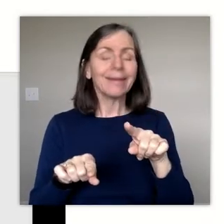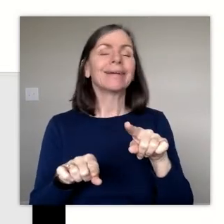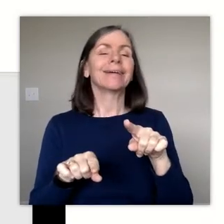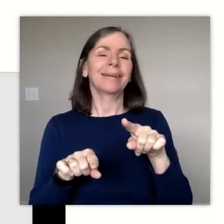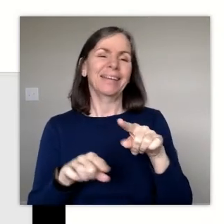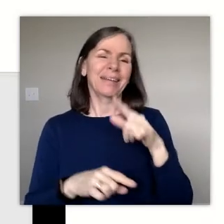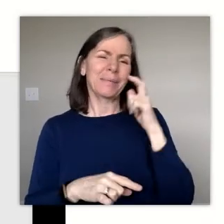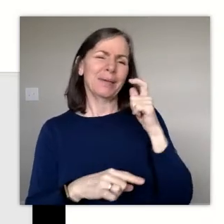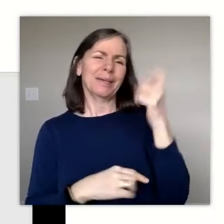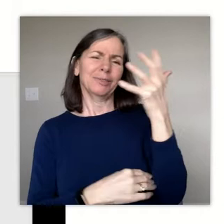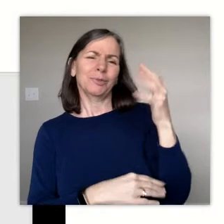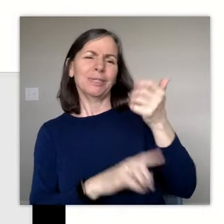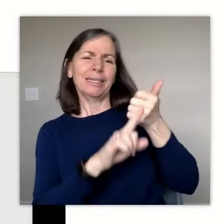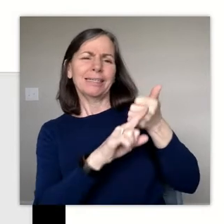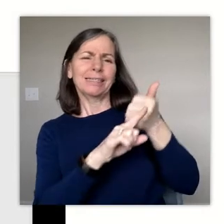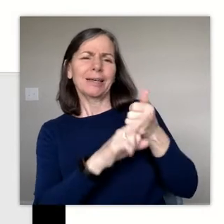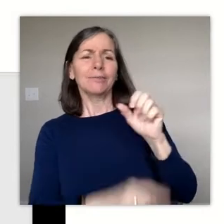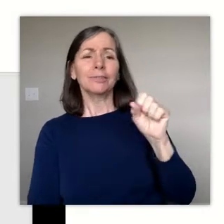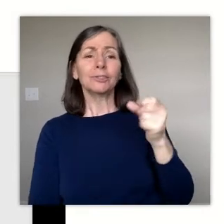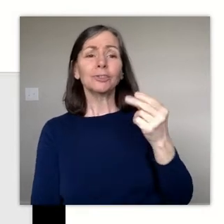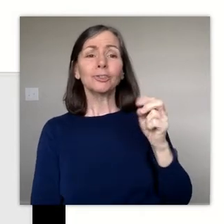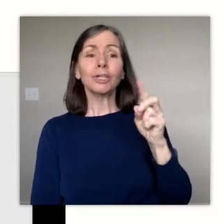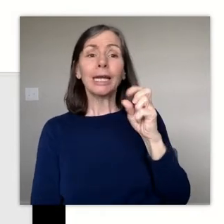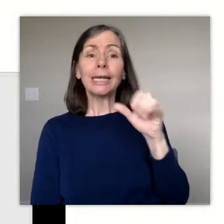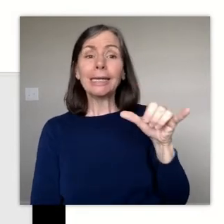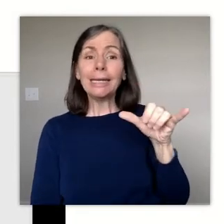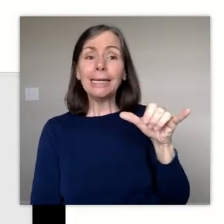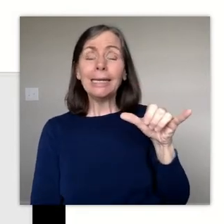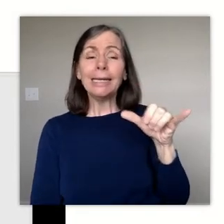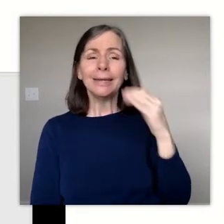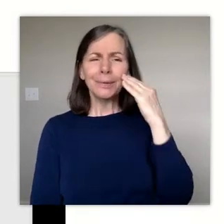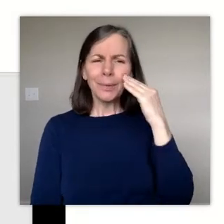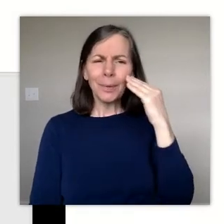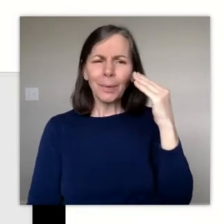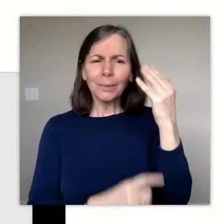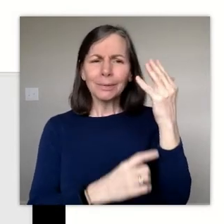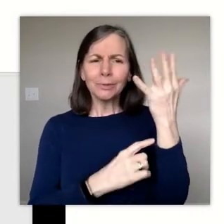Because they're too shady! Hey,